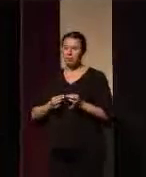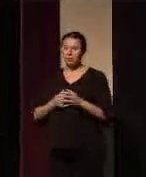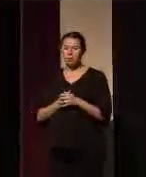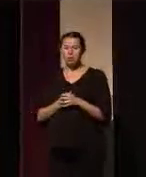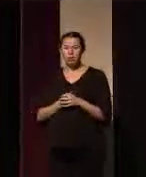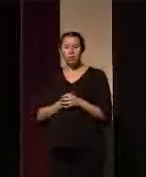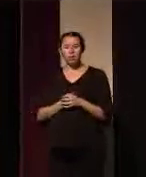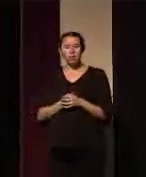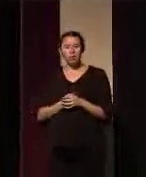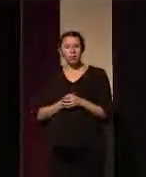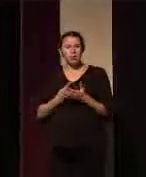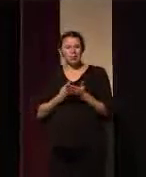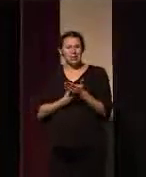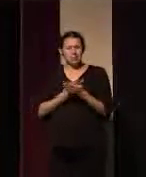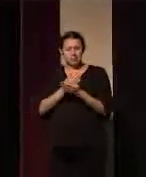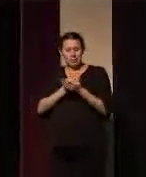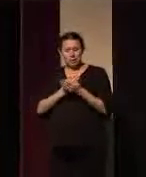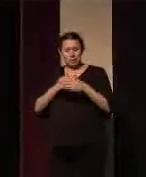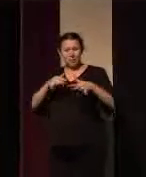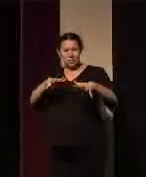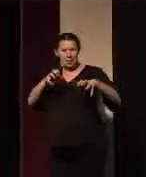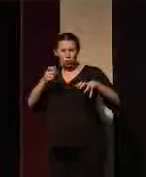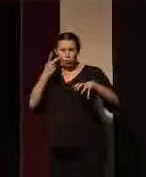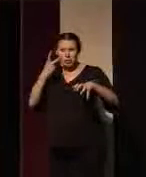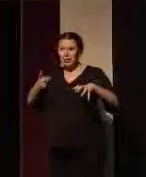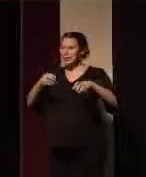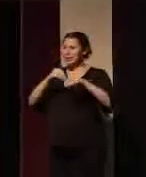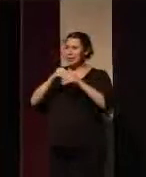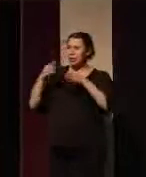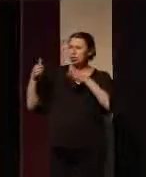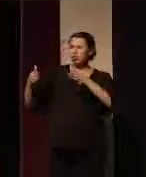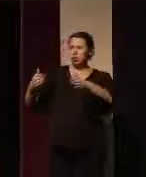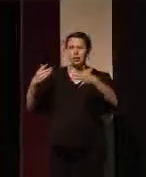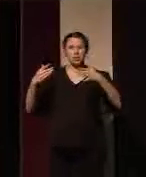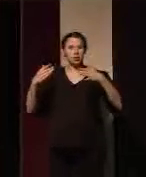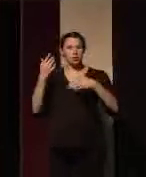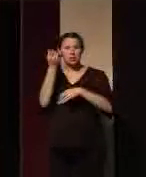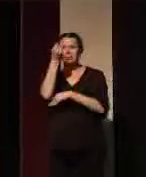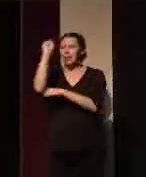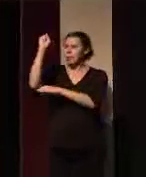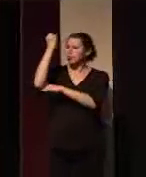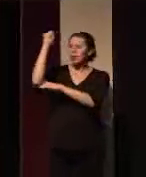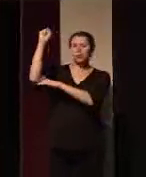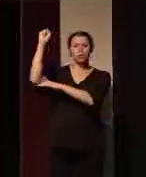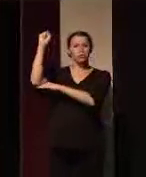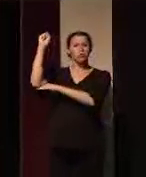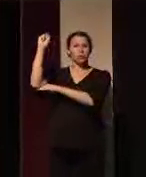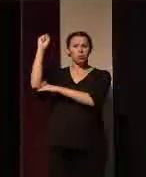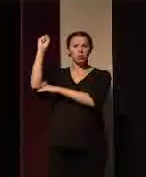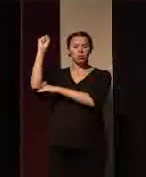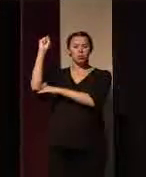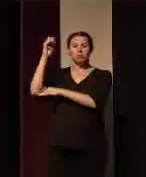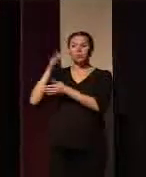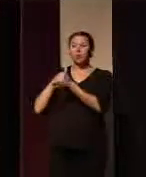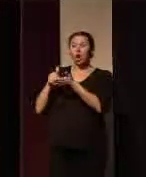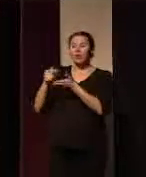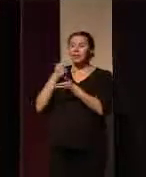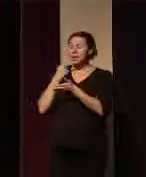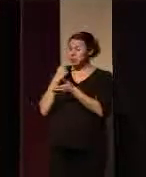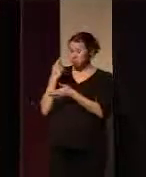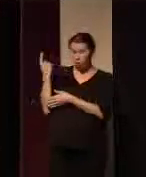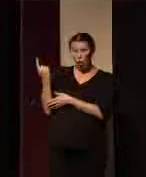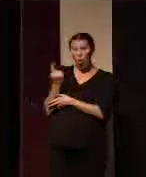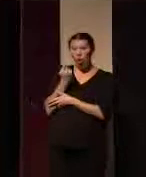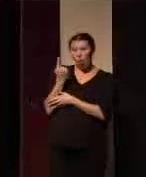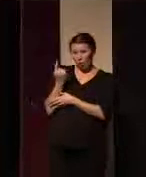And some of the tensions that you see poured out in the street and some of the demonstrations that you see, I often say they've